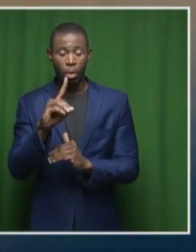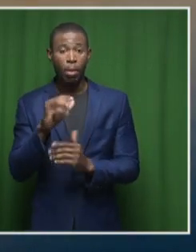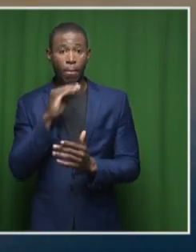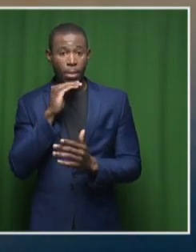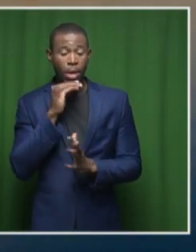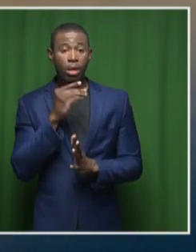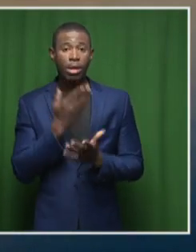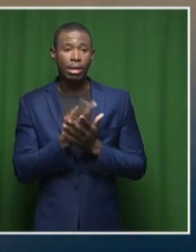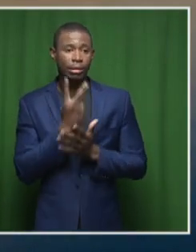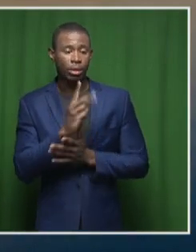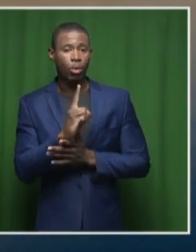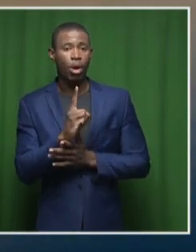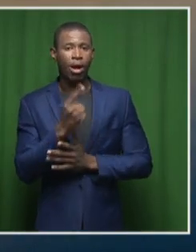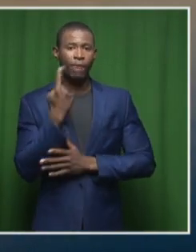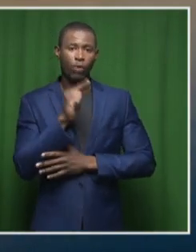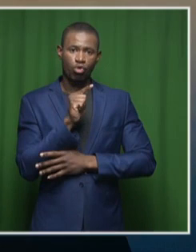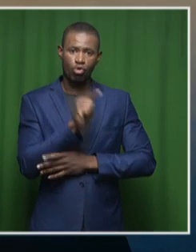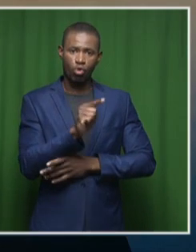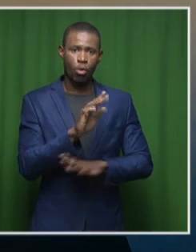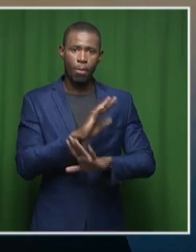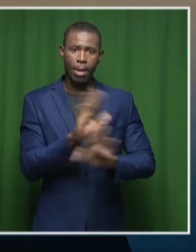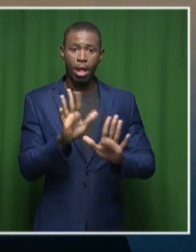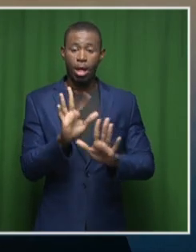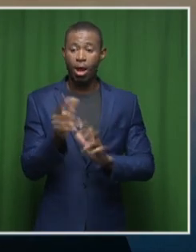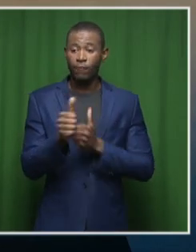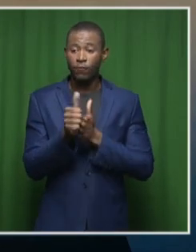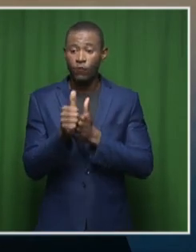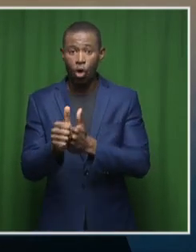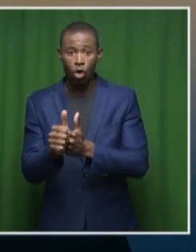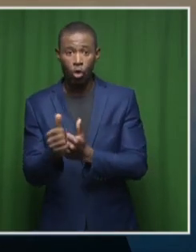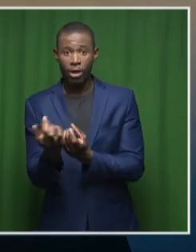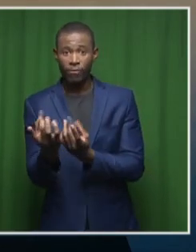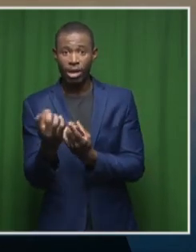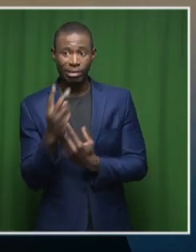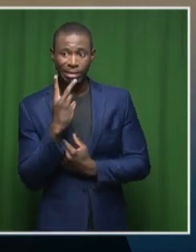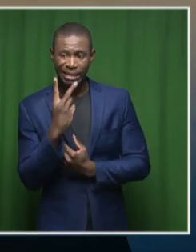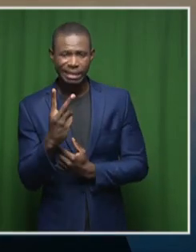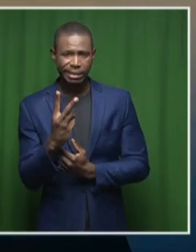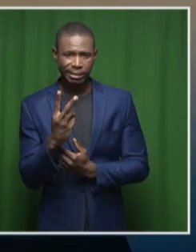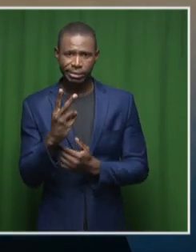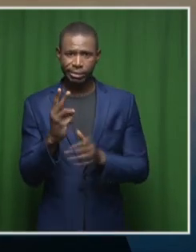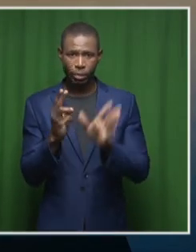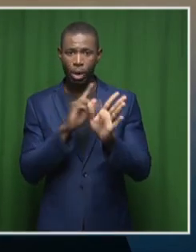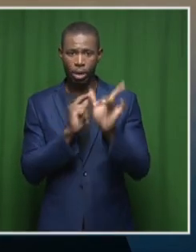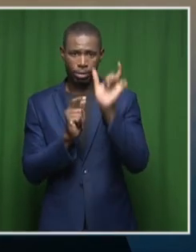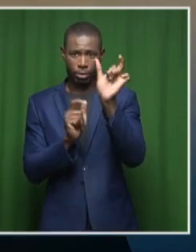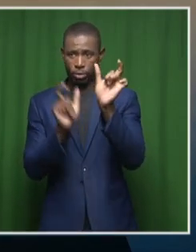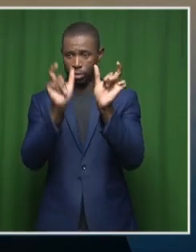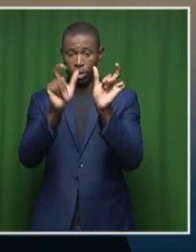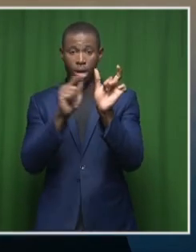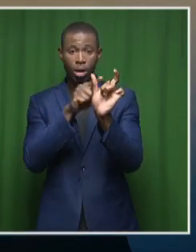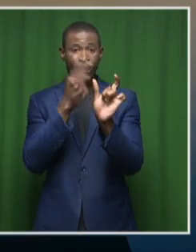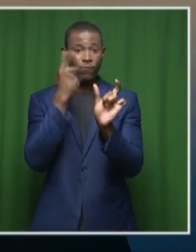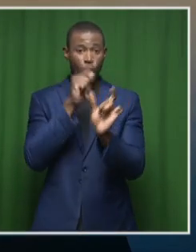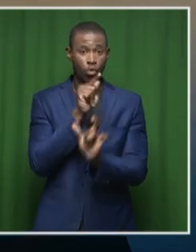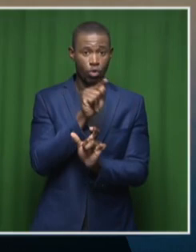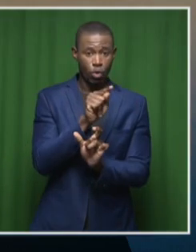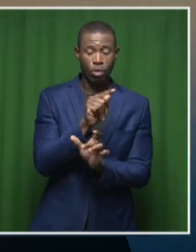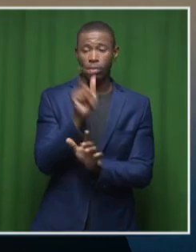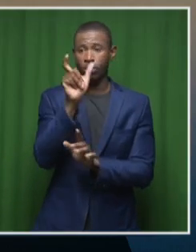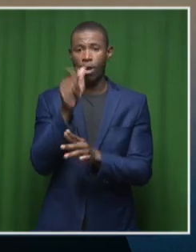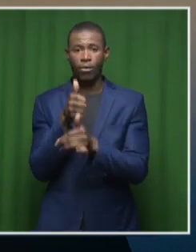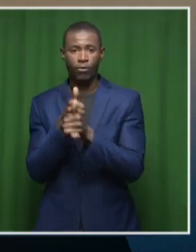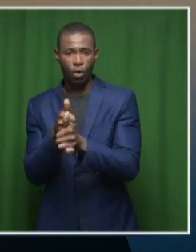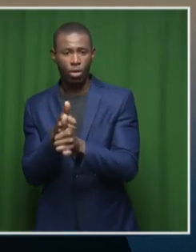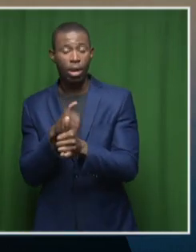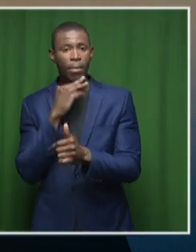For You feed, so you won't see the following feed. And the purpose of the restricted mode is to make sure that content that has